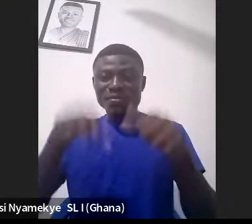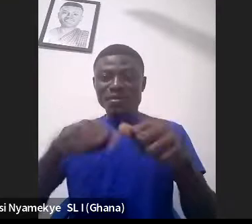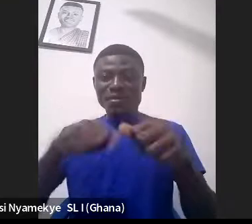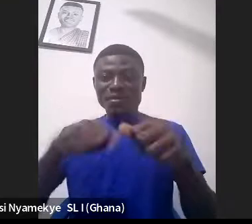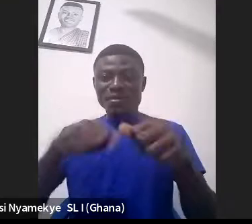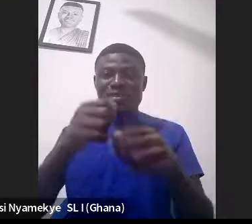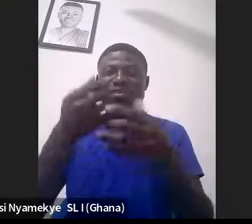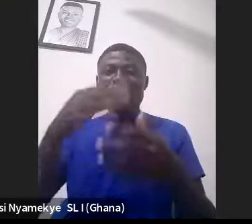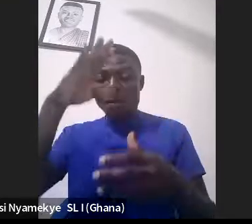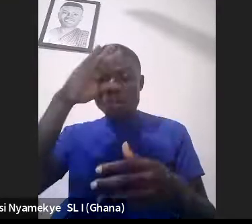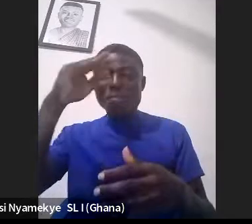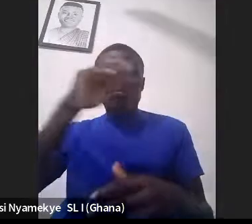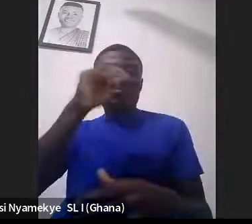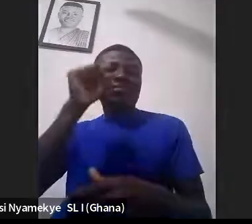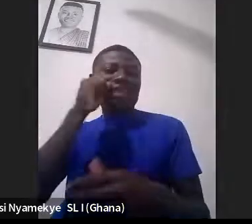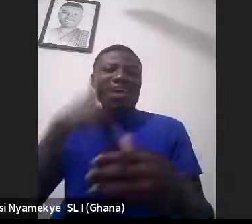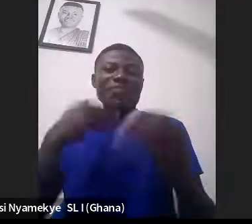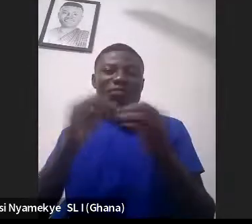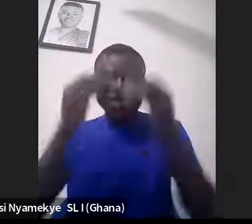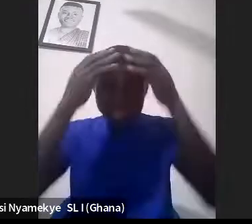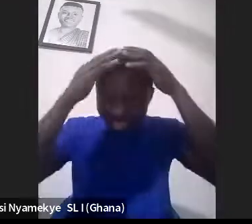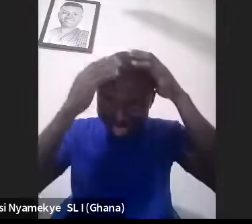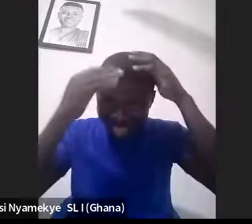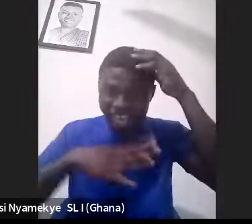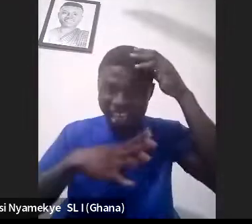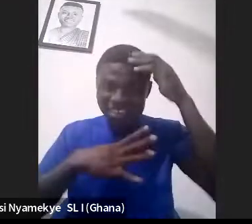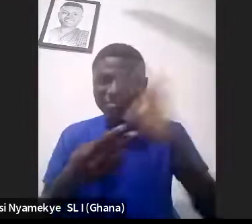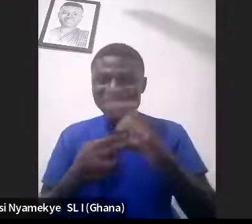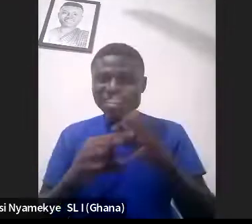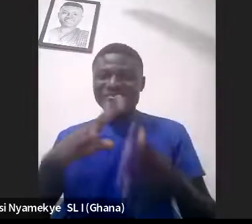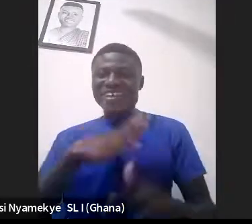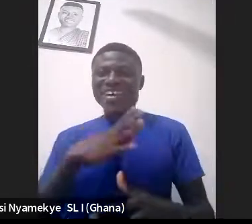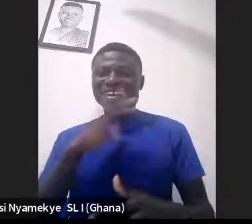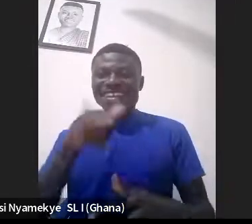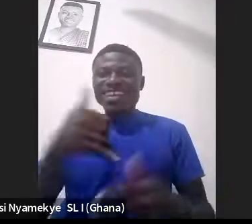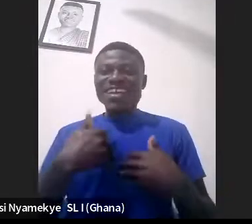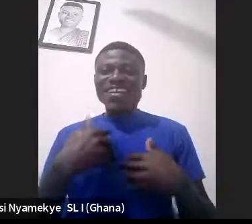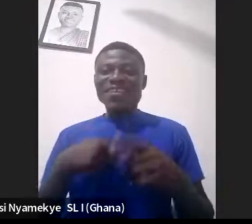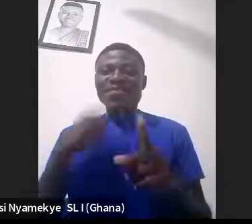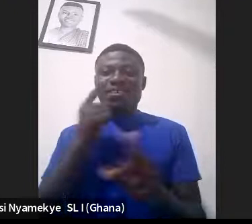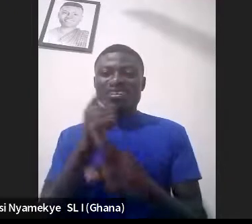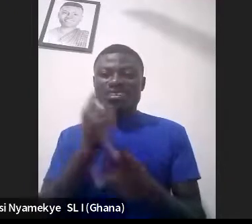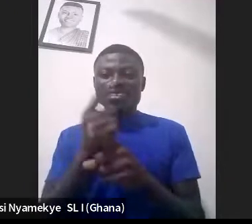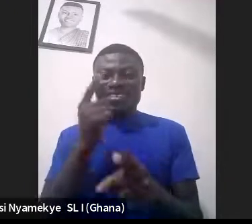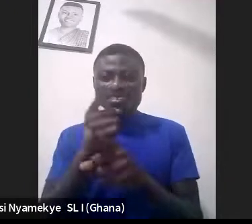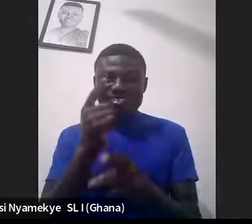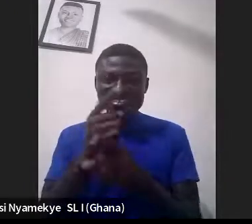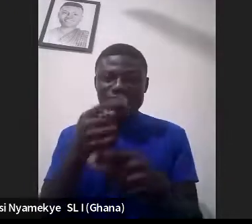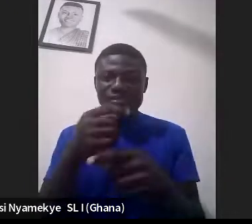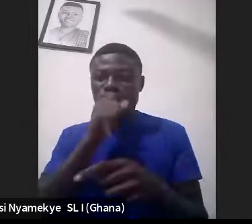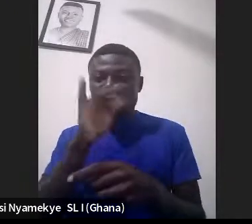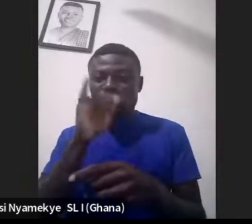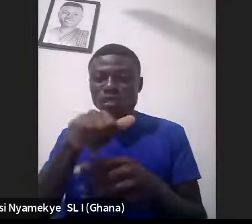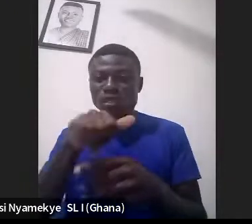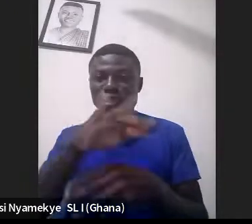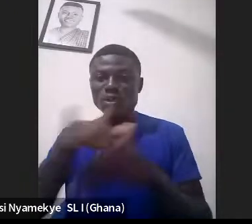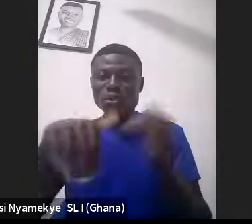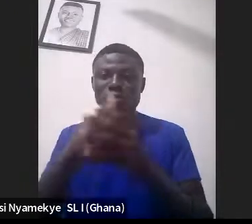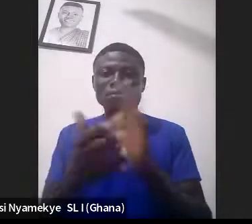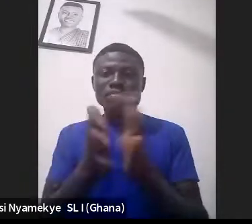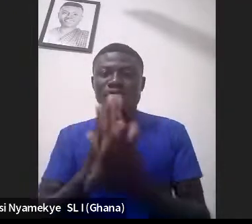hair. So yeah, we are doing quite good. I'm just trying to make sure